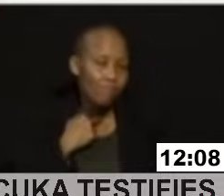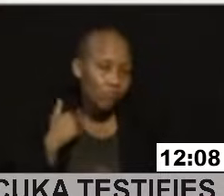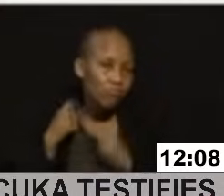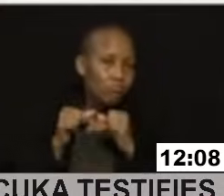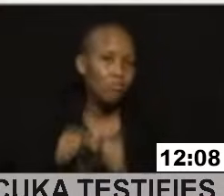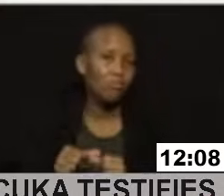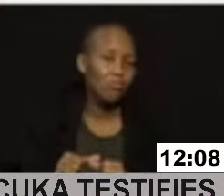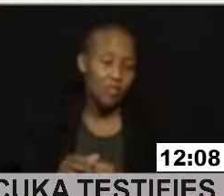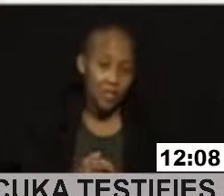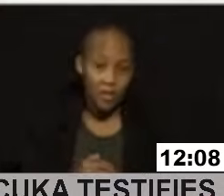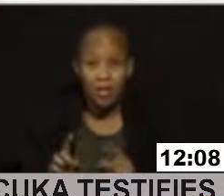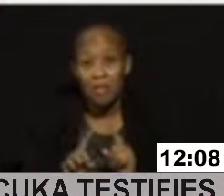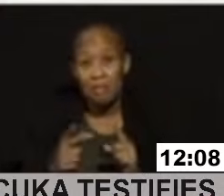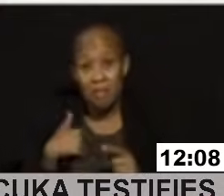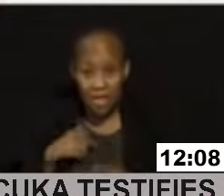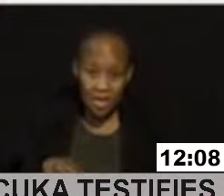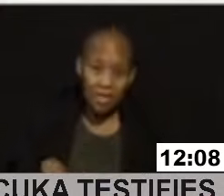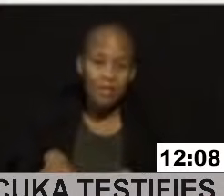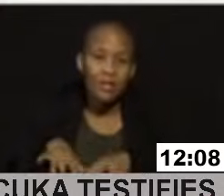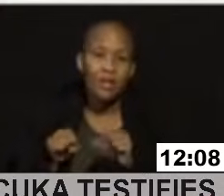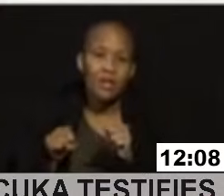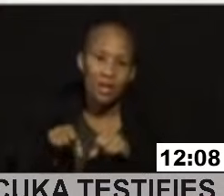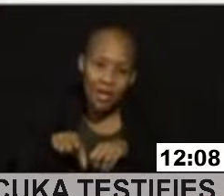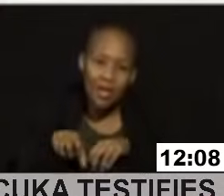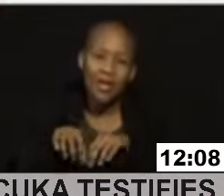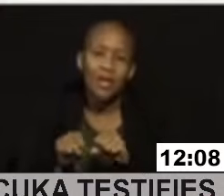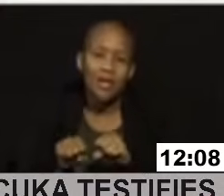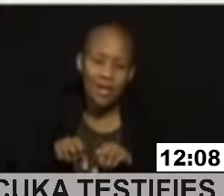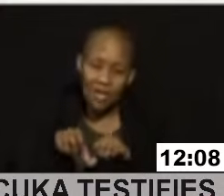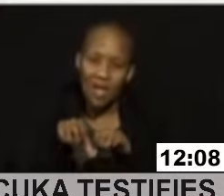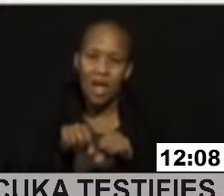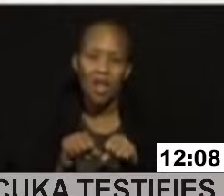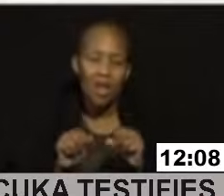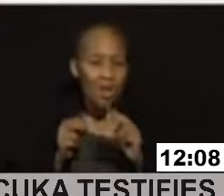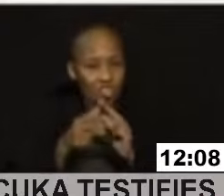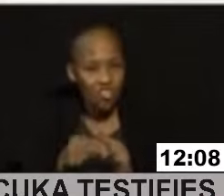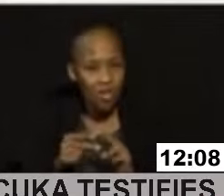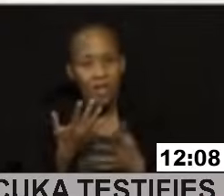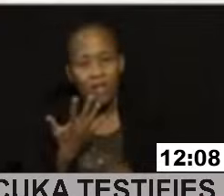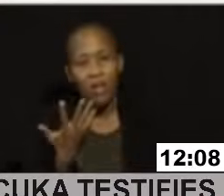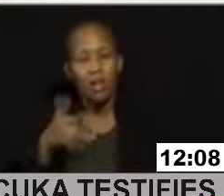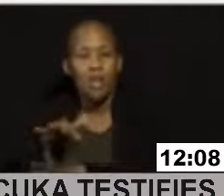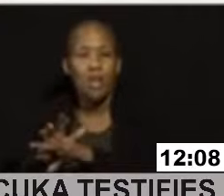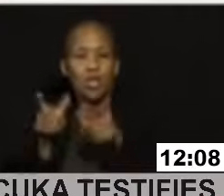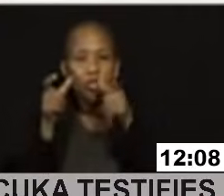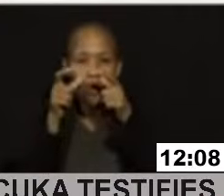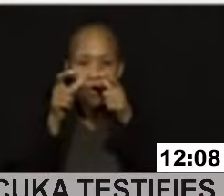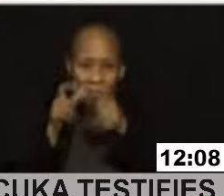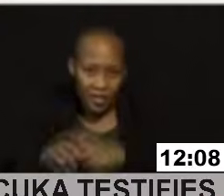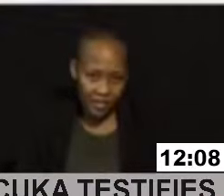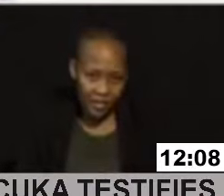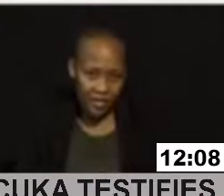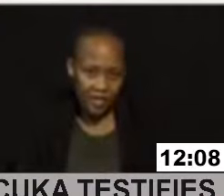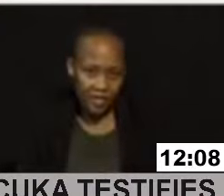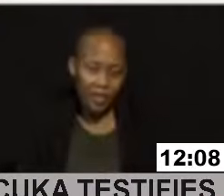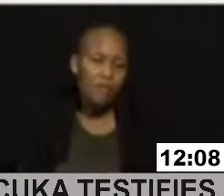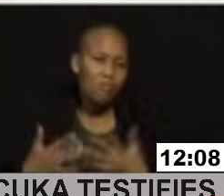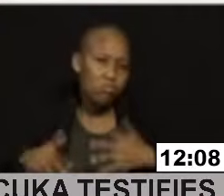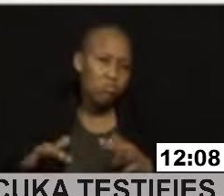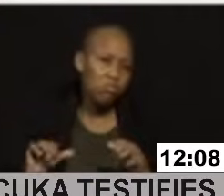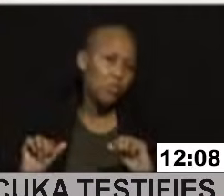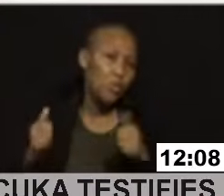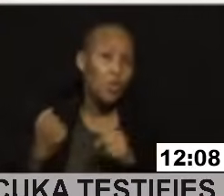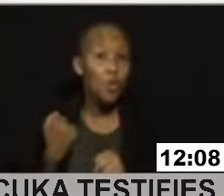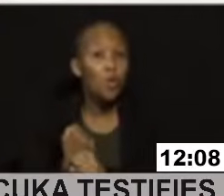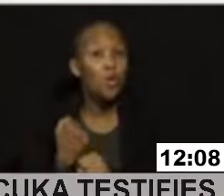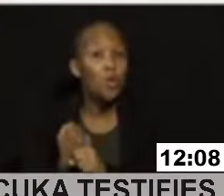I inherited that unit, and I incorporated it into the Scorpions. There were good people who did a lot of good work.